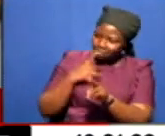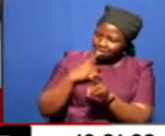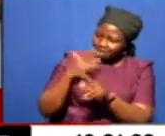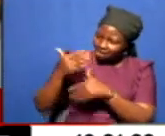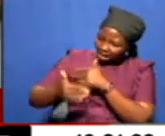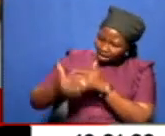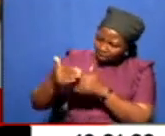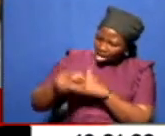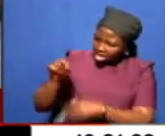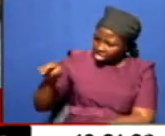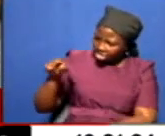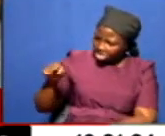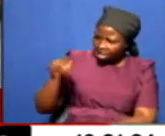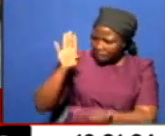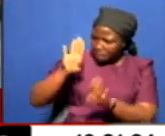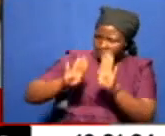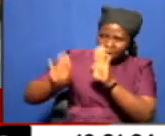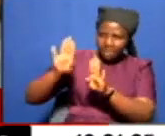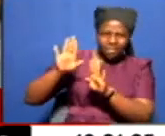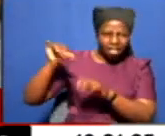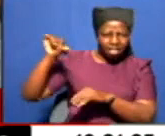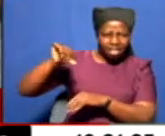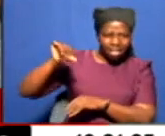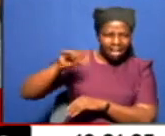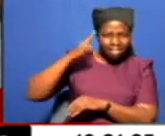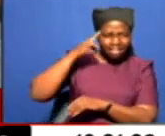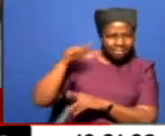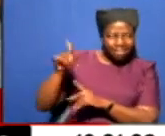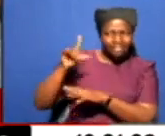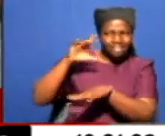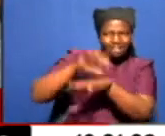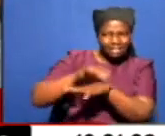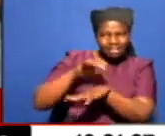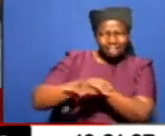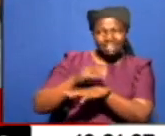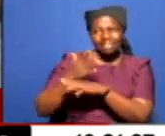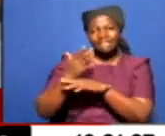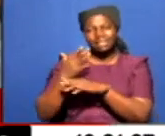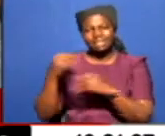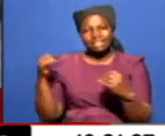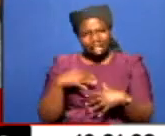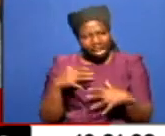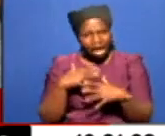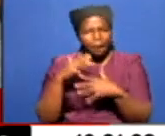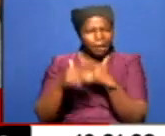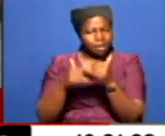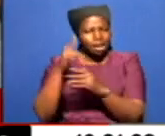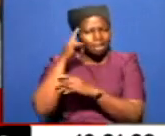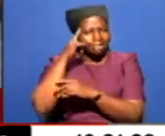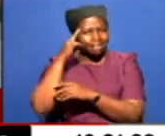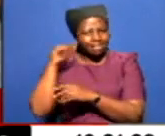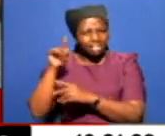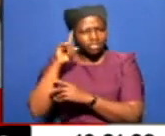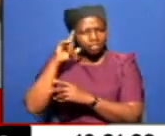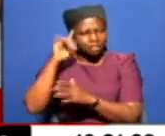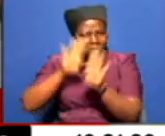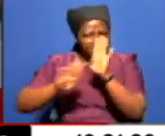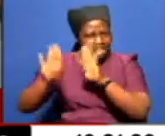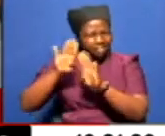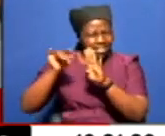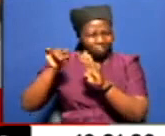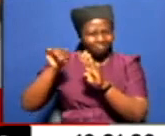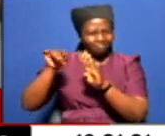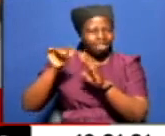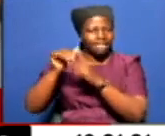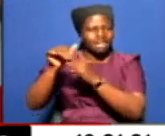think he's acquiring mm-hmm. terror materials. I think his behavior is leading towards something that is not good. Mm-hmm. Then we